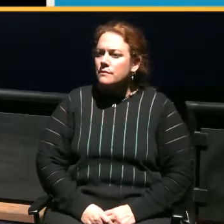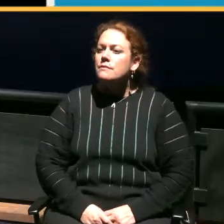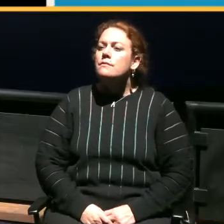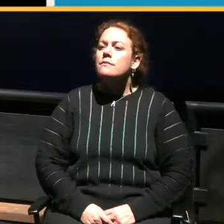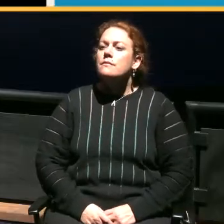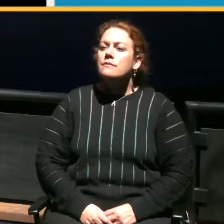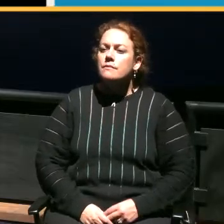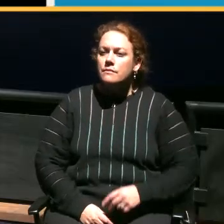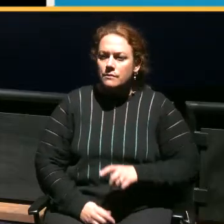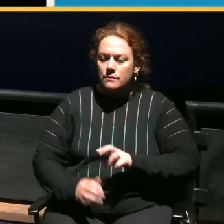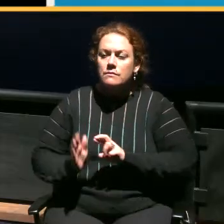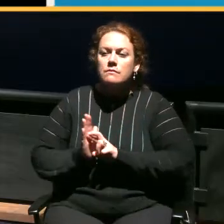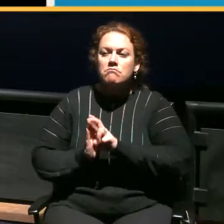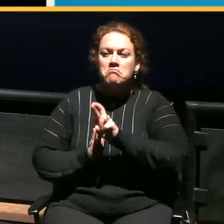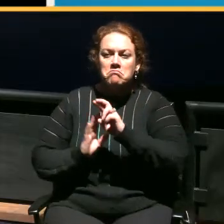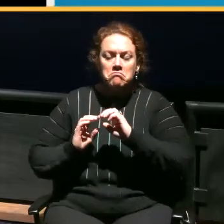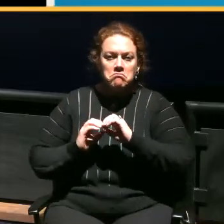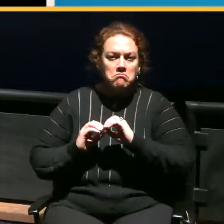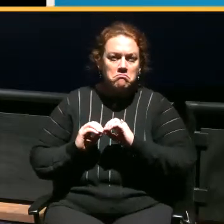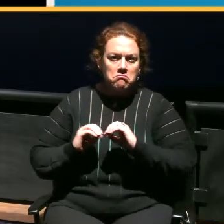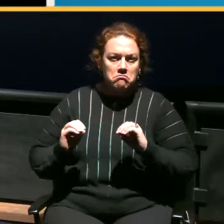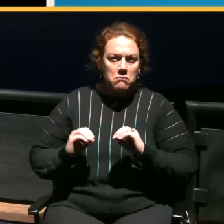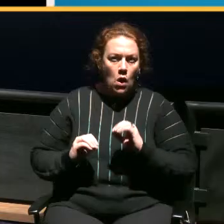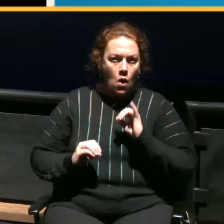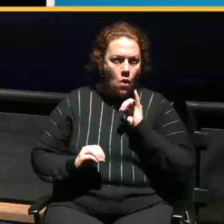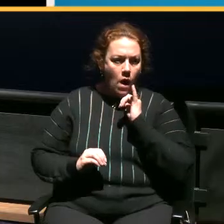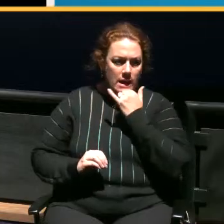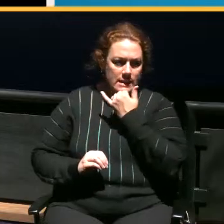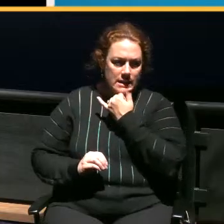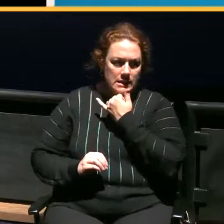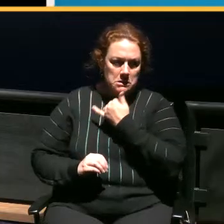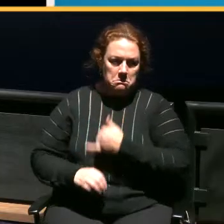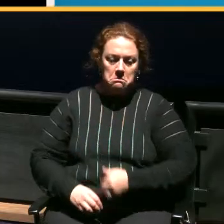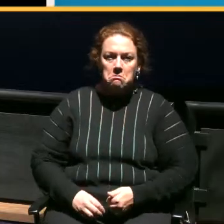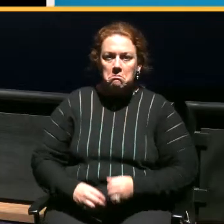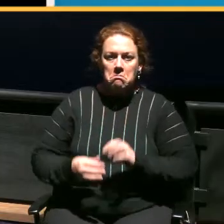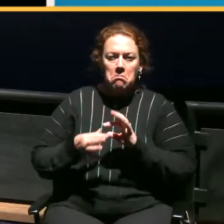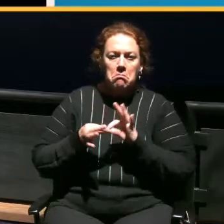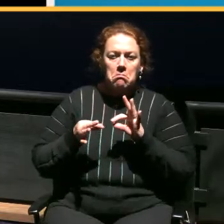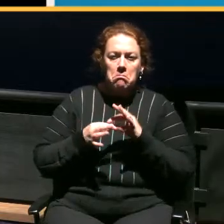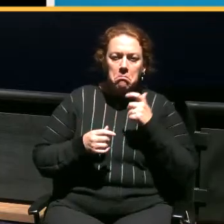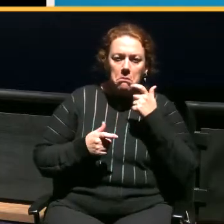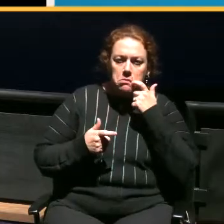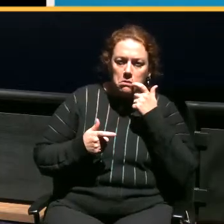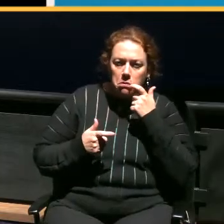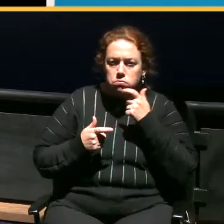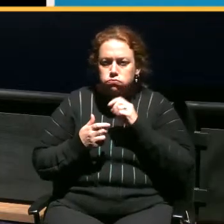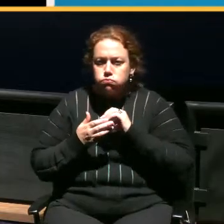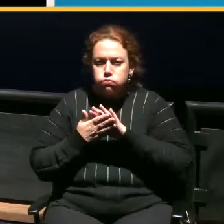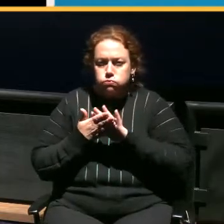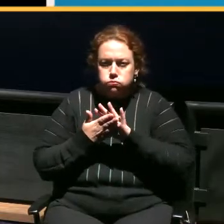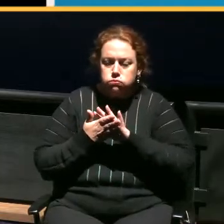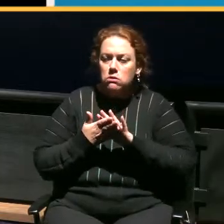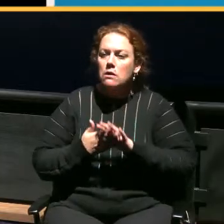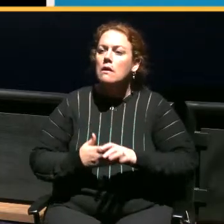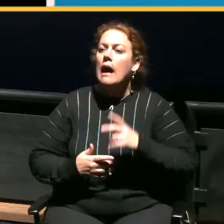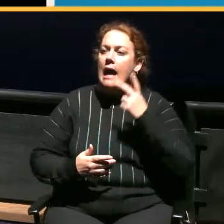Bypass across the board, Scooter, no action. Okay, got LVLH ranging? I do. All right, I see him in the